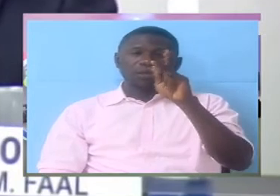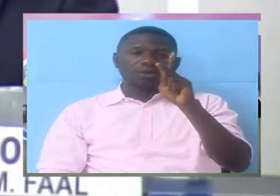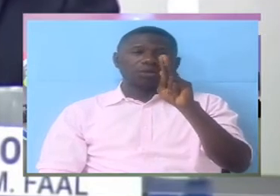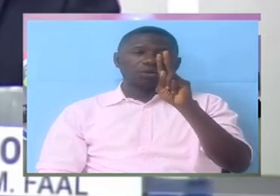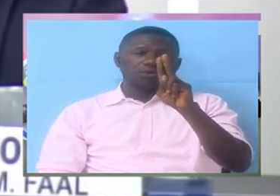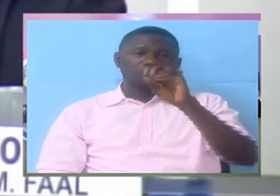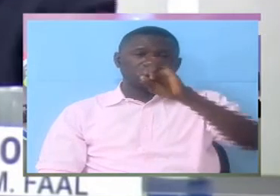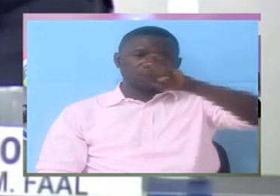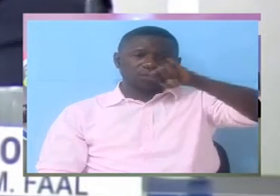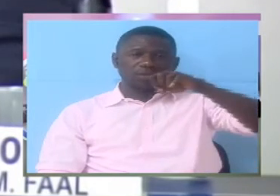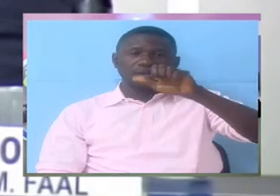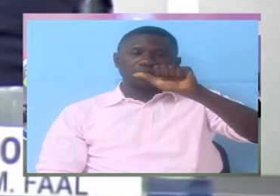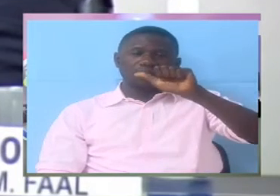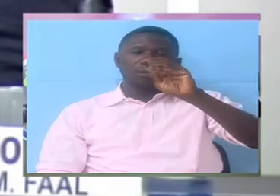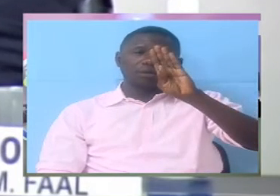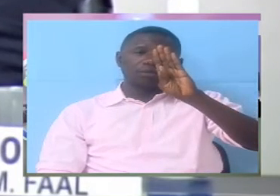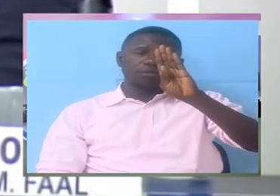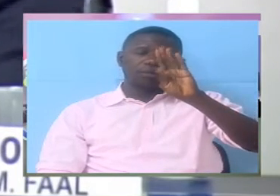Did you and Kujabi